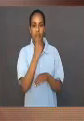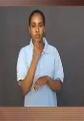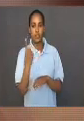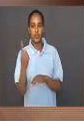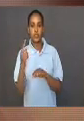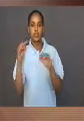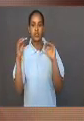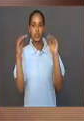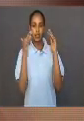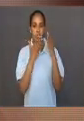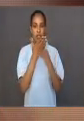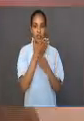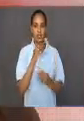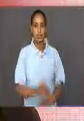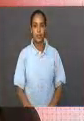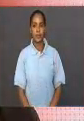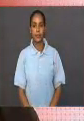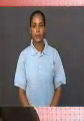side.